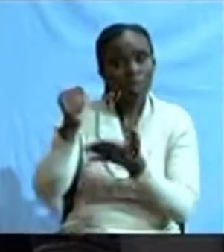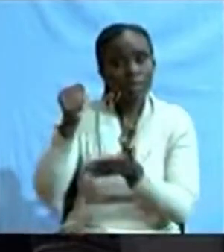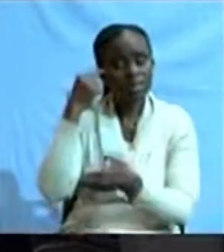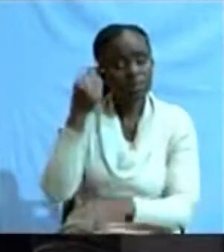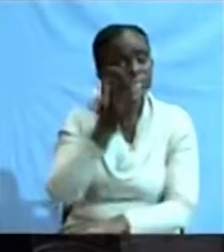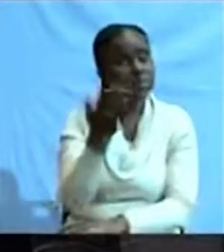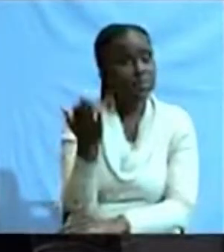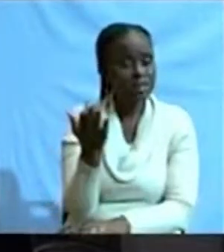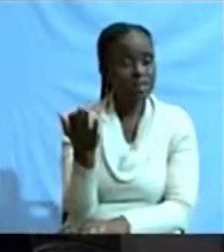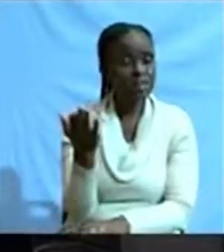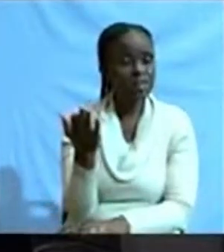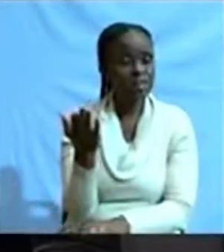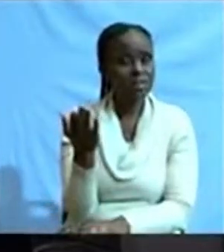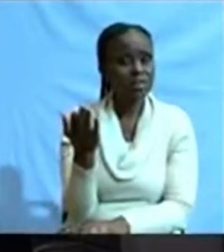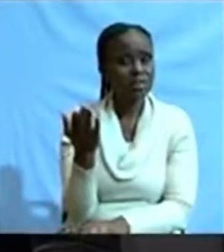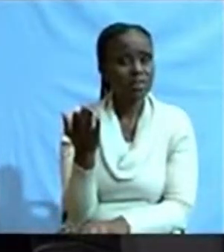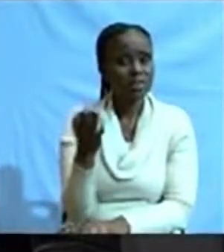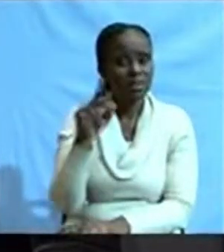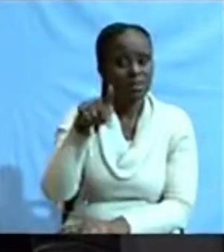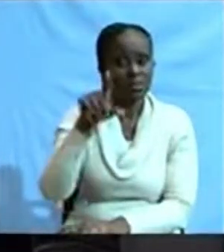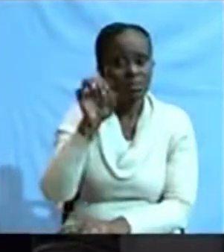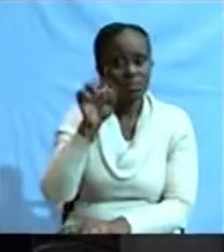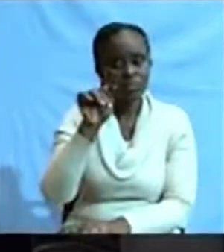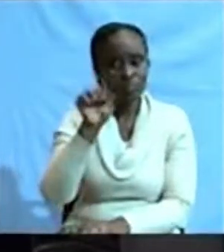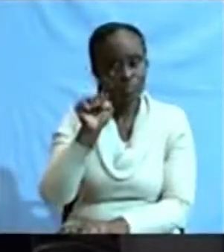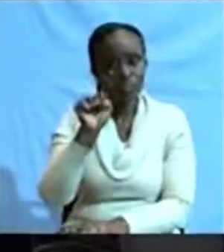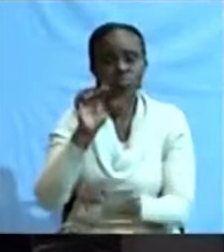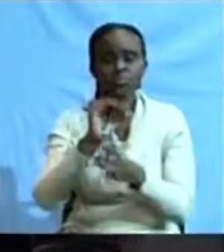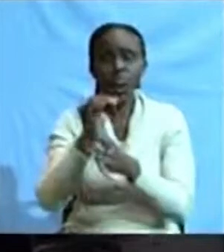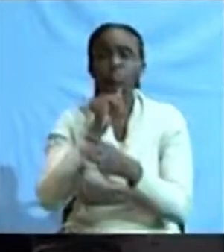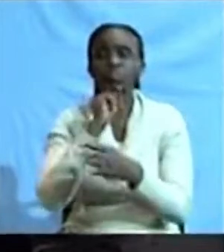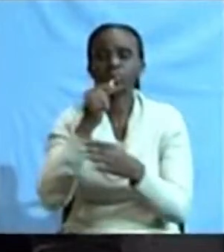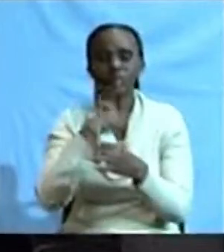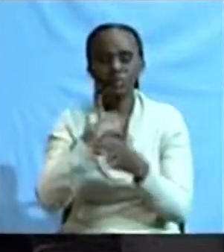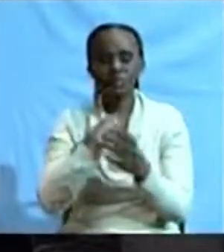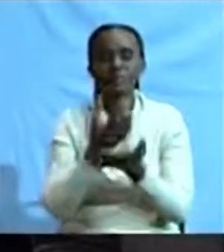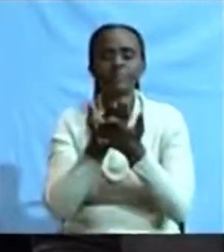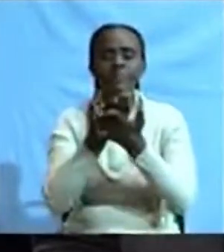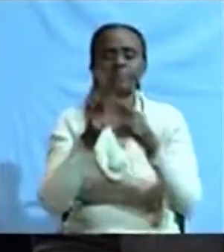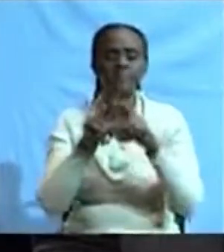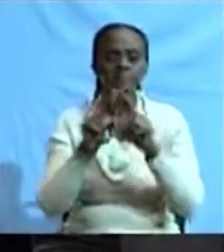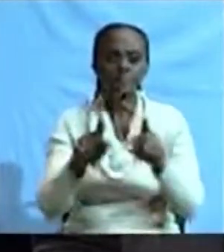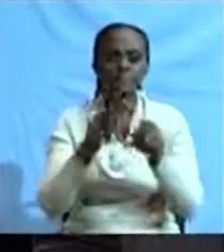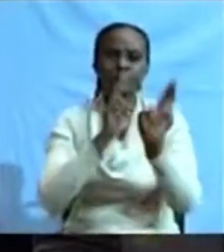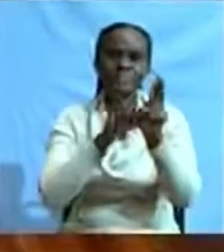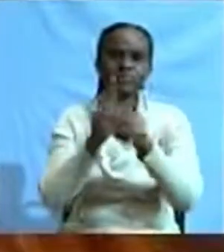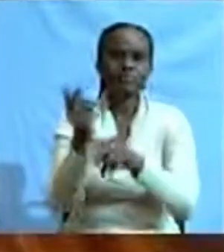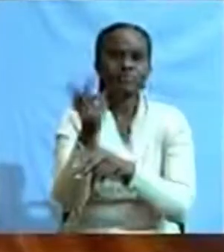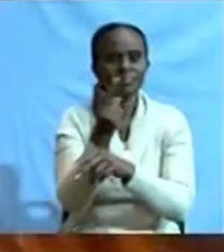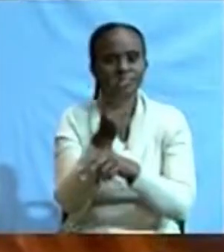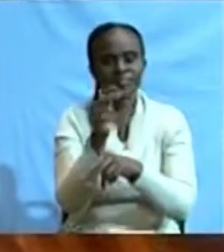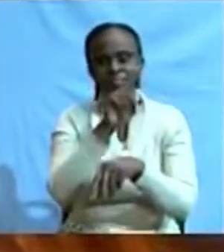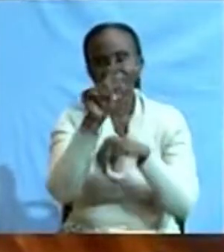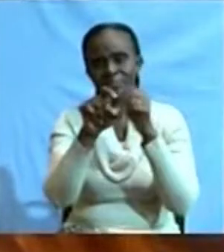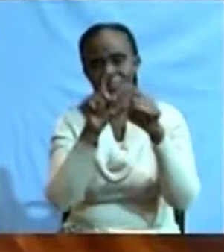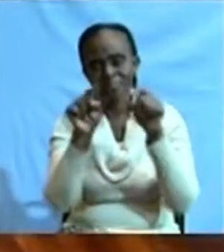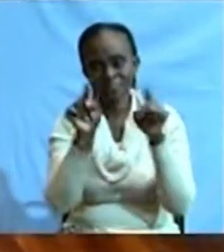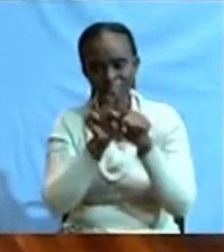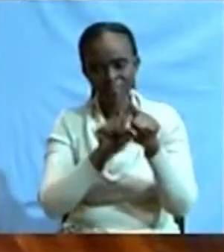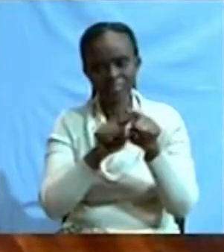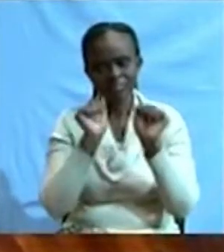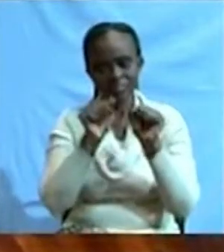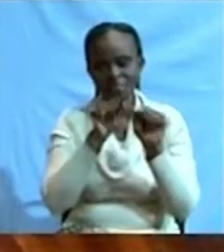these plots or not? I submit here. Thank you. May you answer those 2 questions, then we go to another